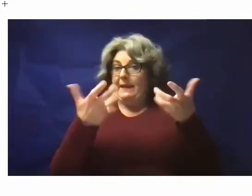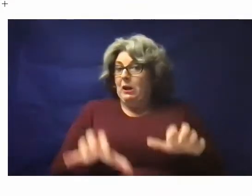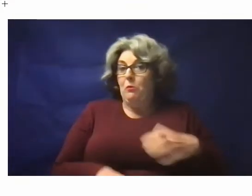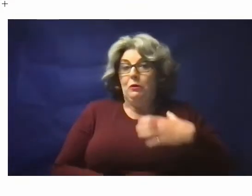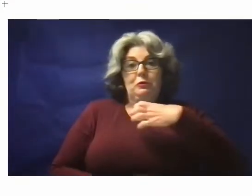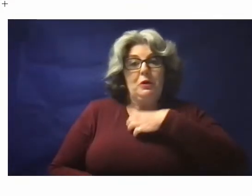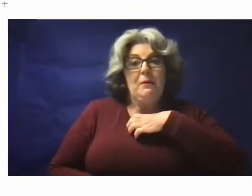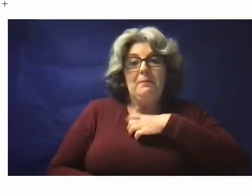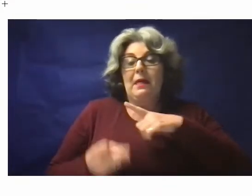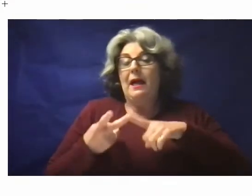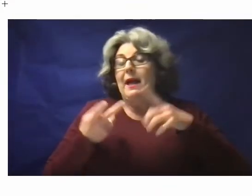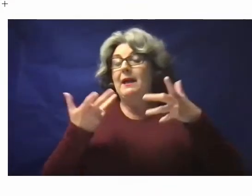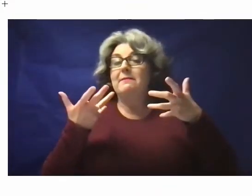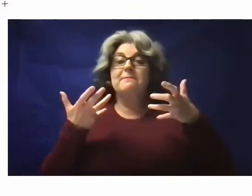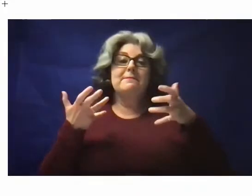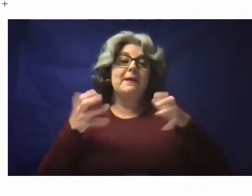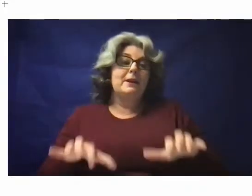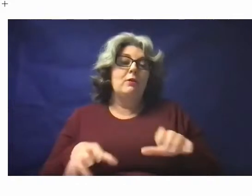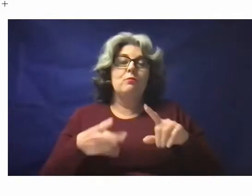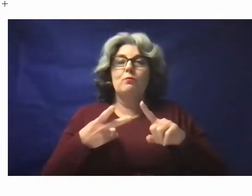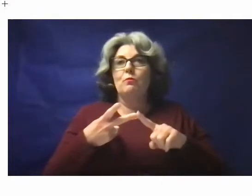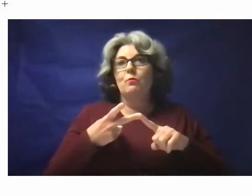want to make,